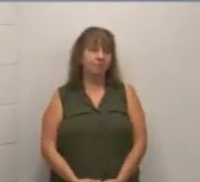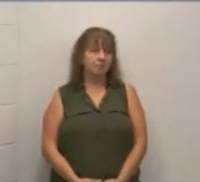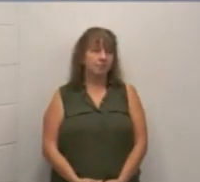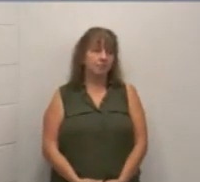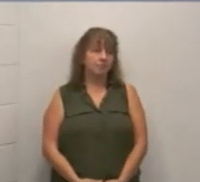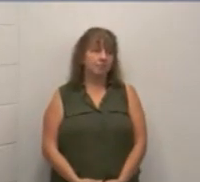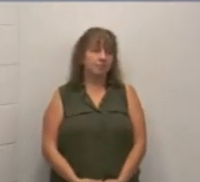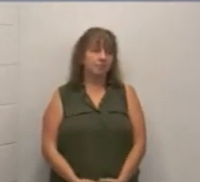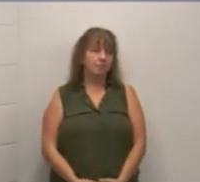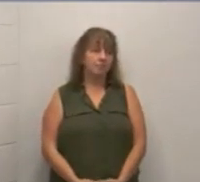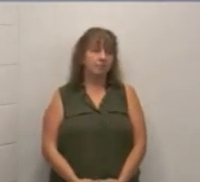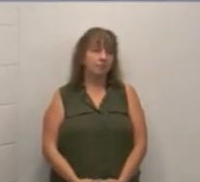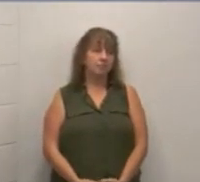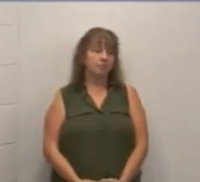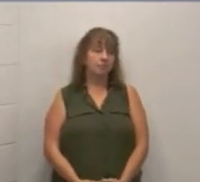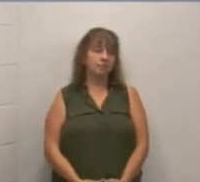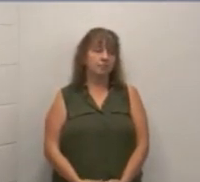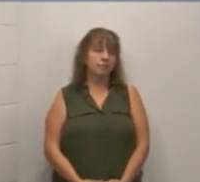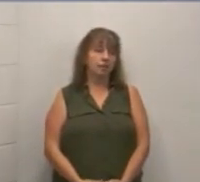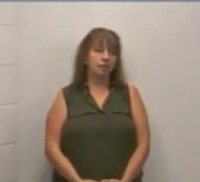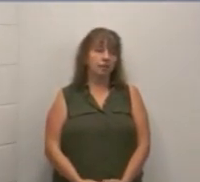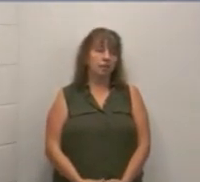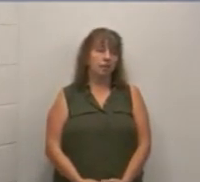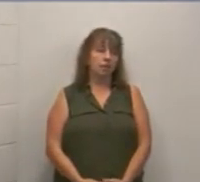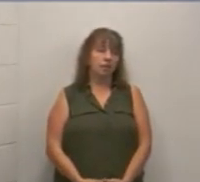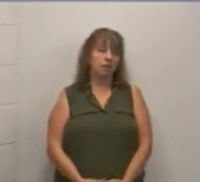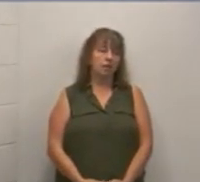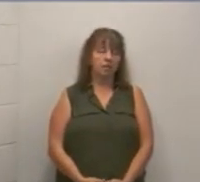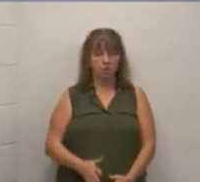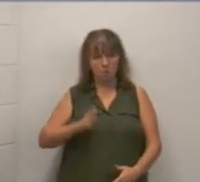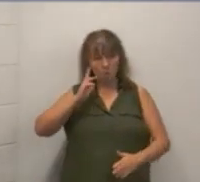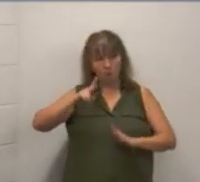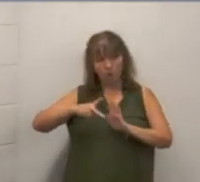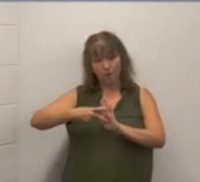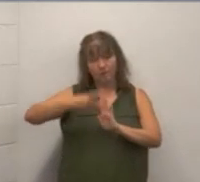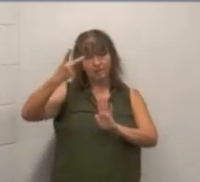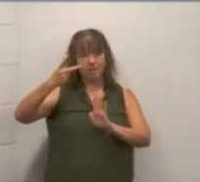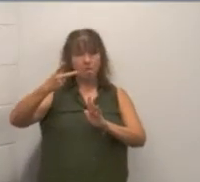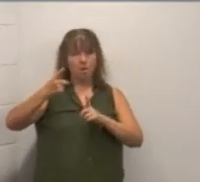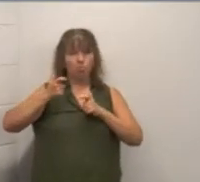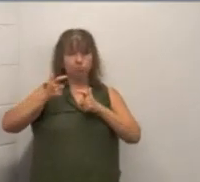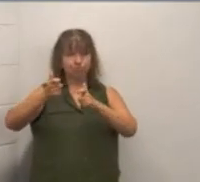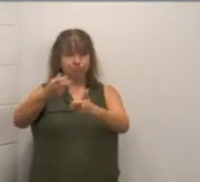Will the double acceleration program be kept at Calkins Road this fall?